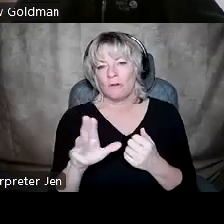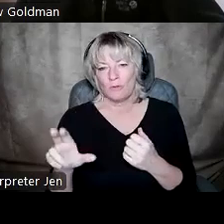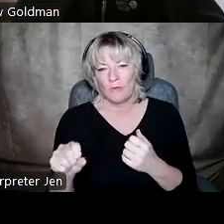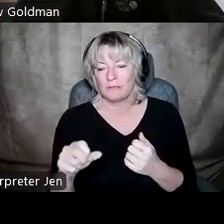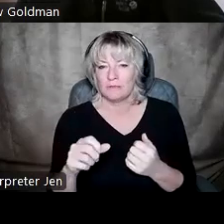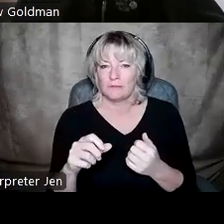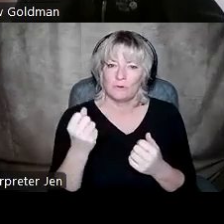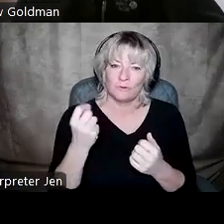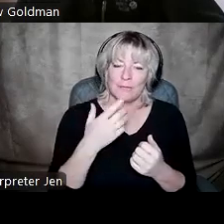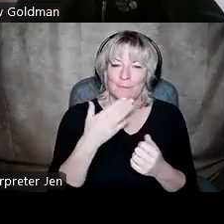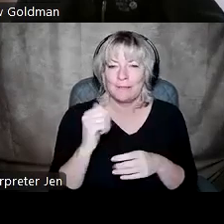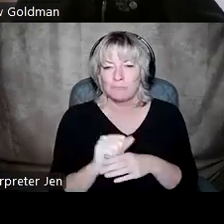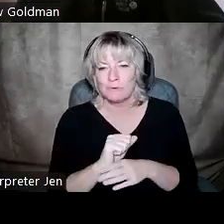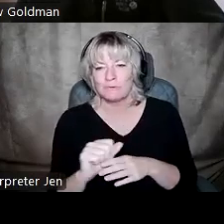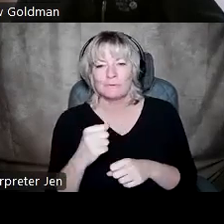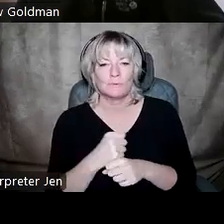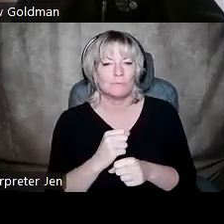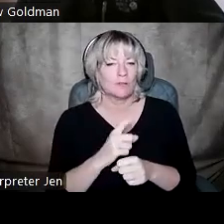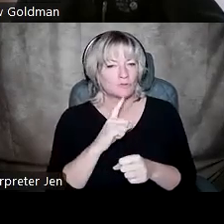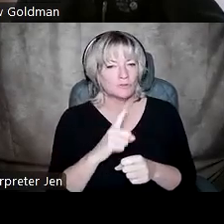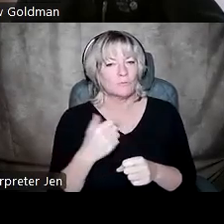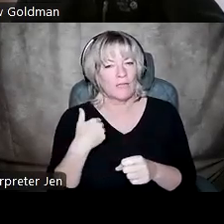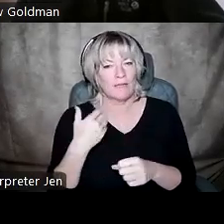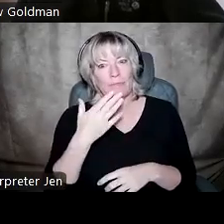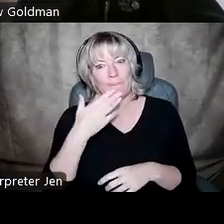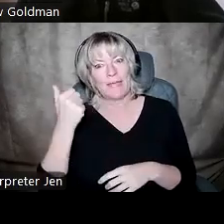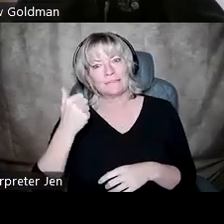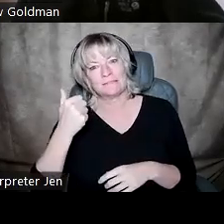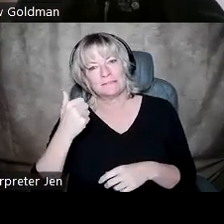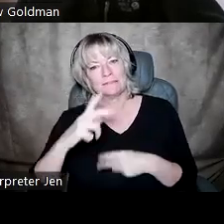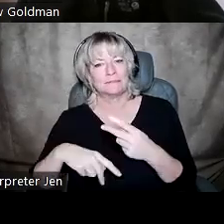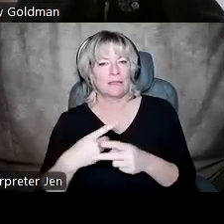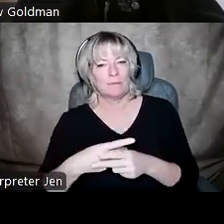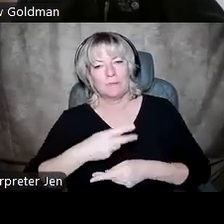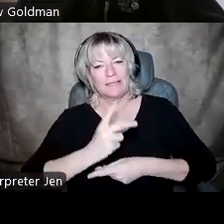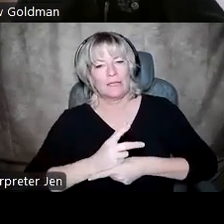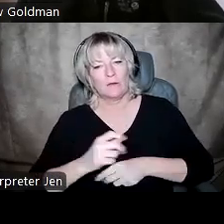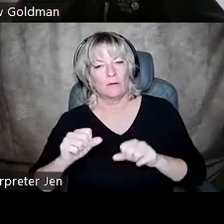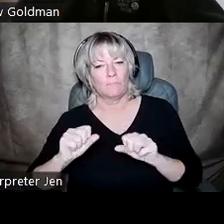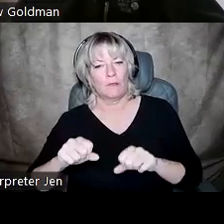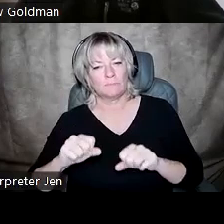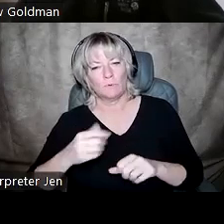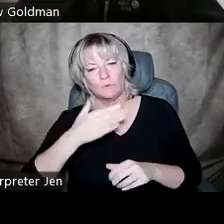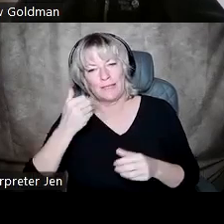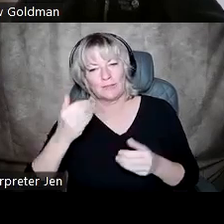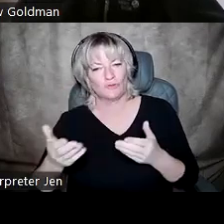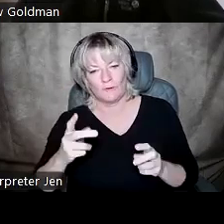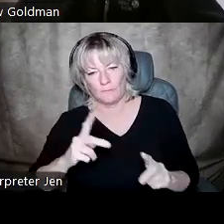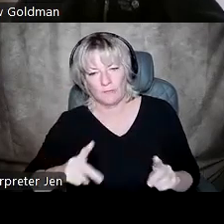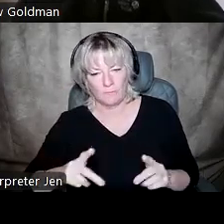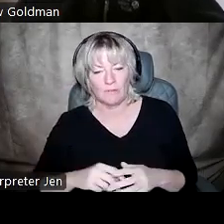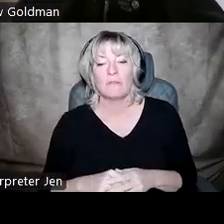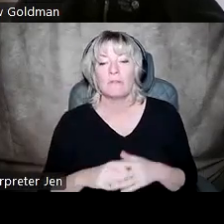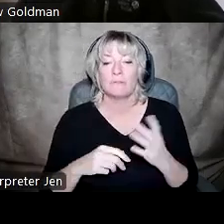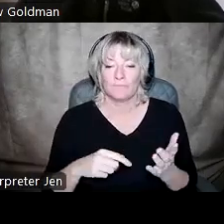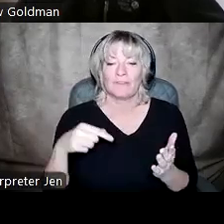understand best practices, to make sure that we're doing sort of the best version of this care possible to best serve folks who are in crisis. And